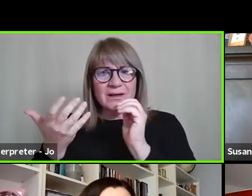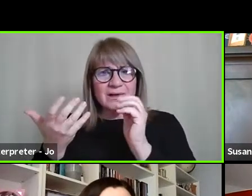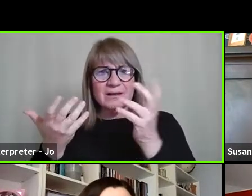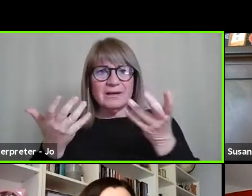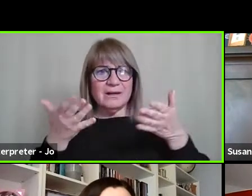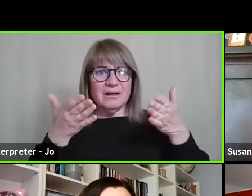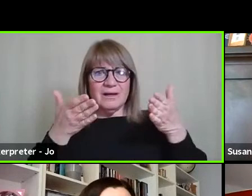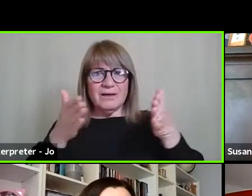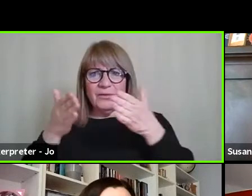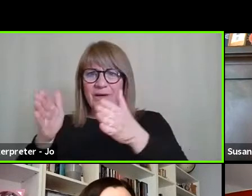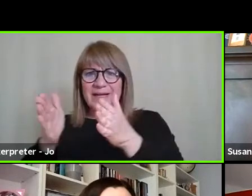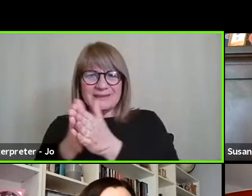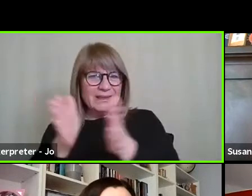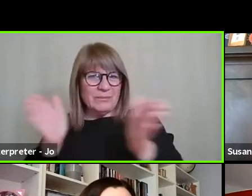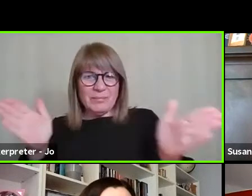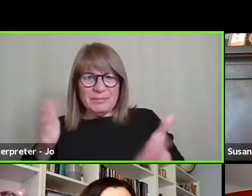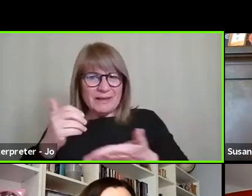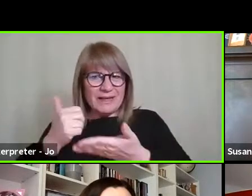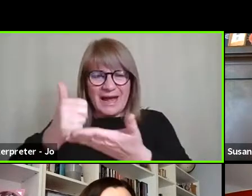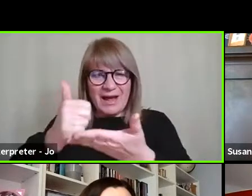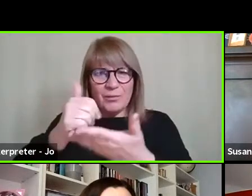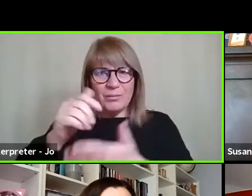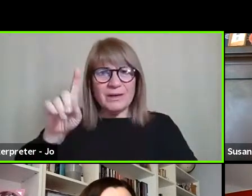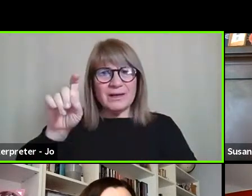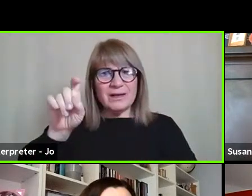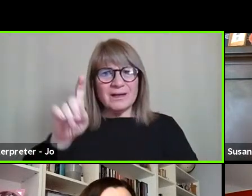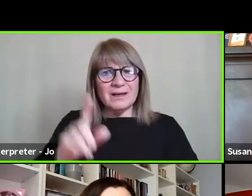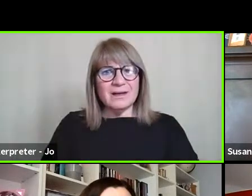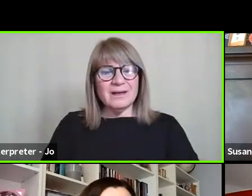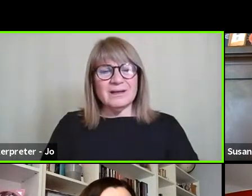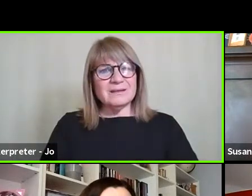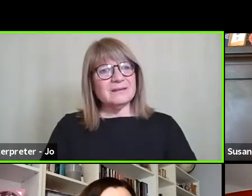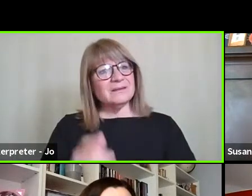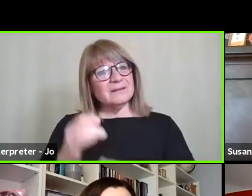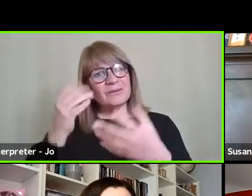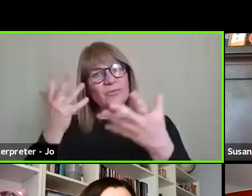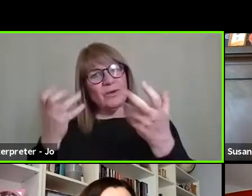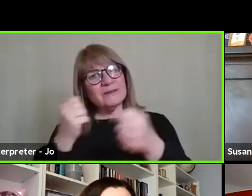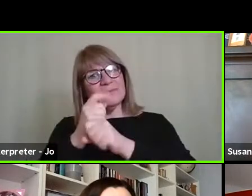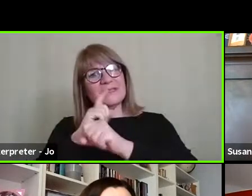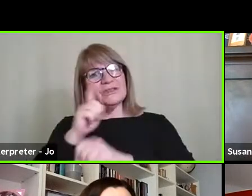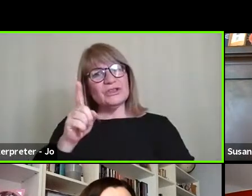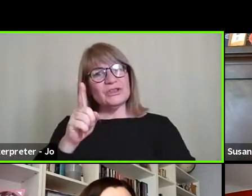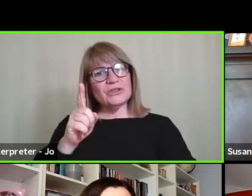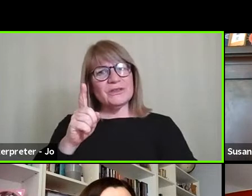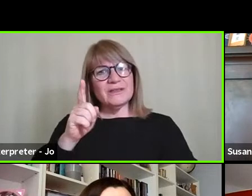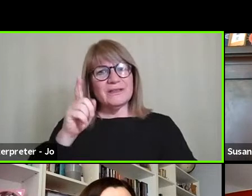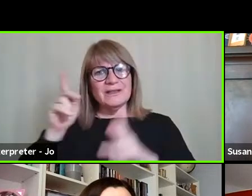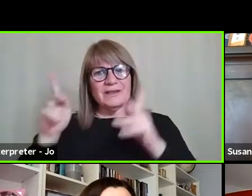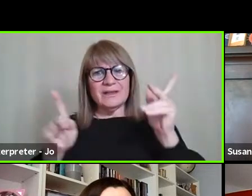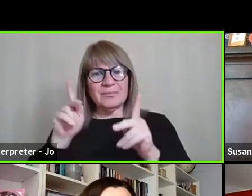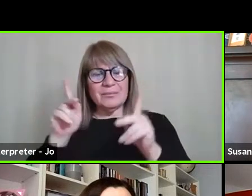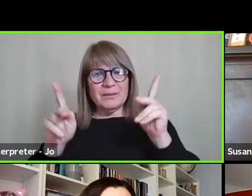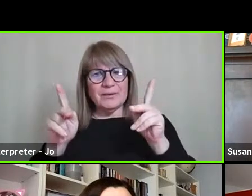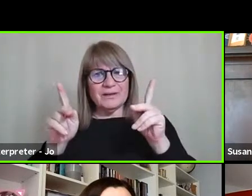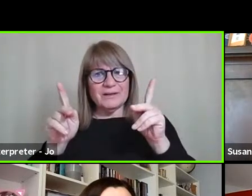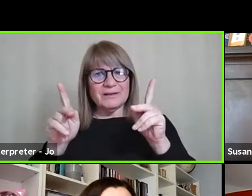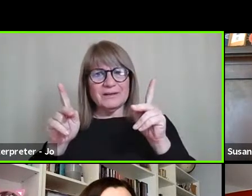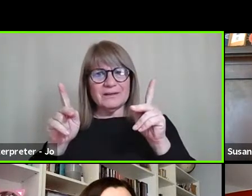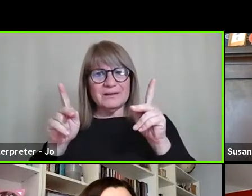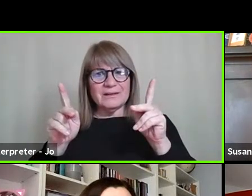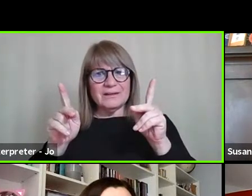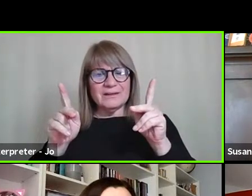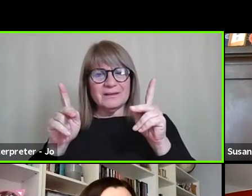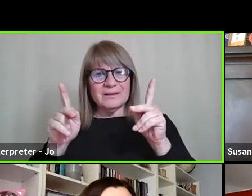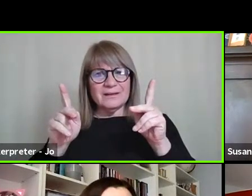that the public can help with to try to ensure that people are in any way in a position to be